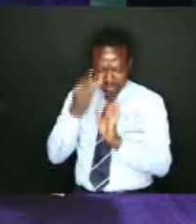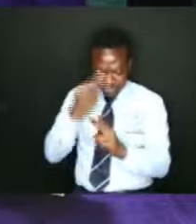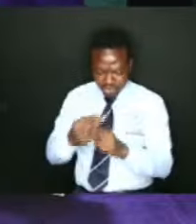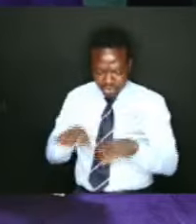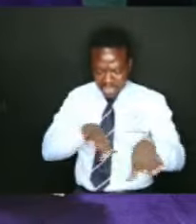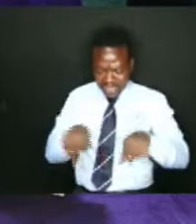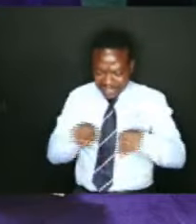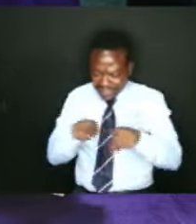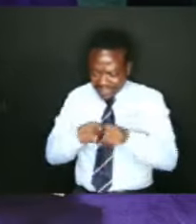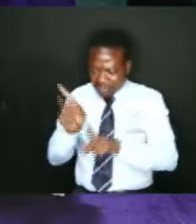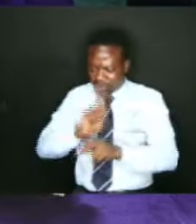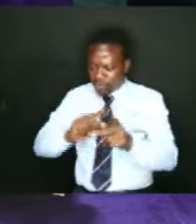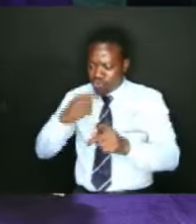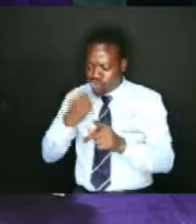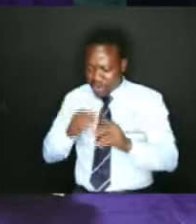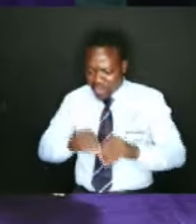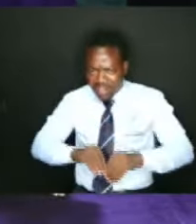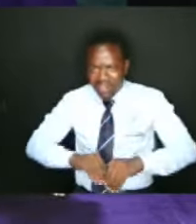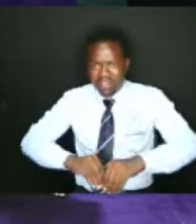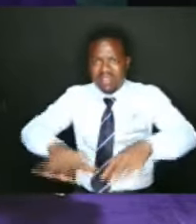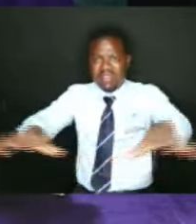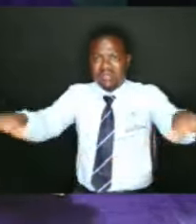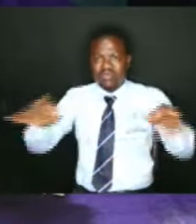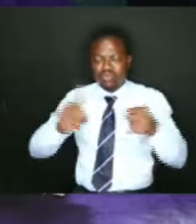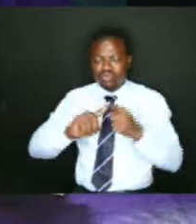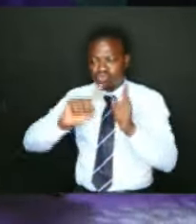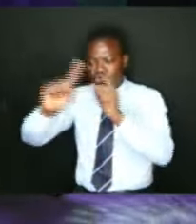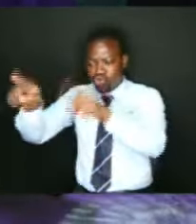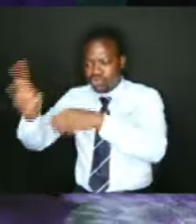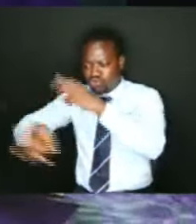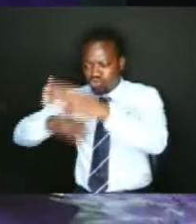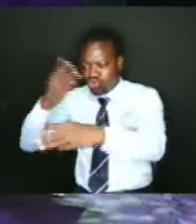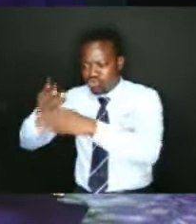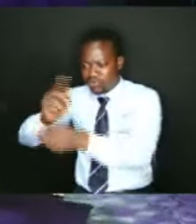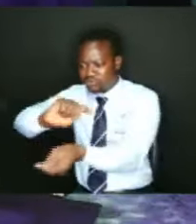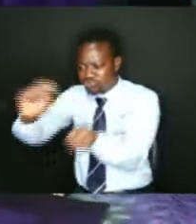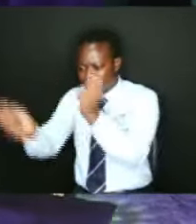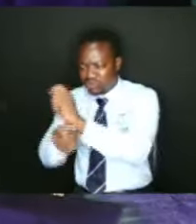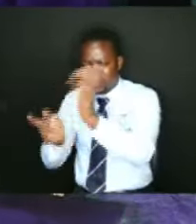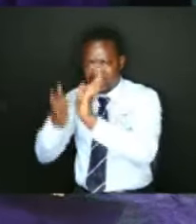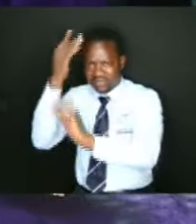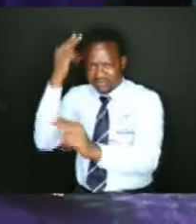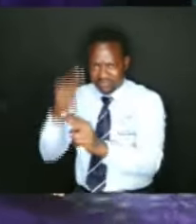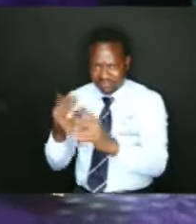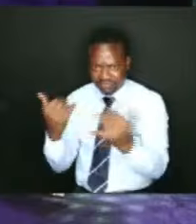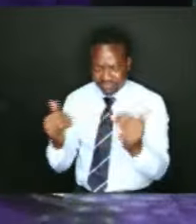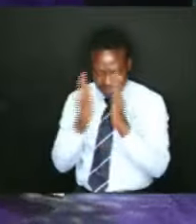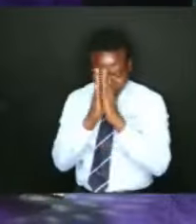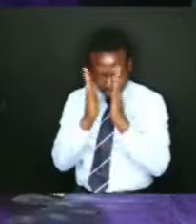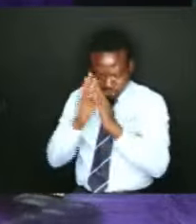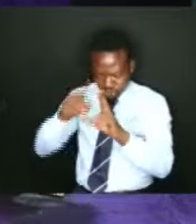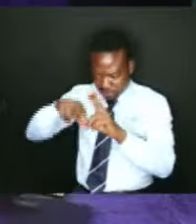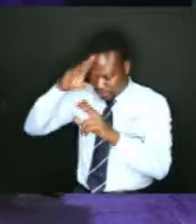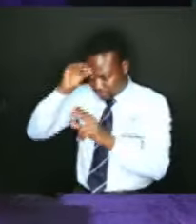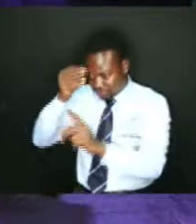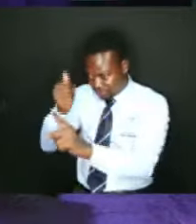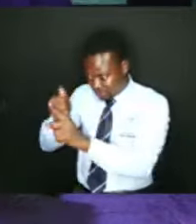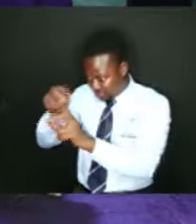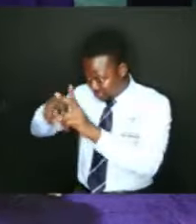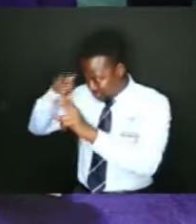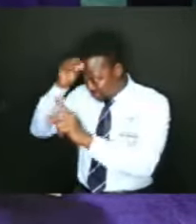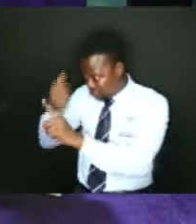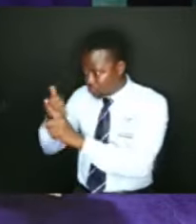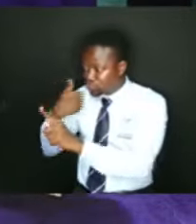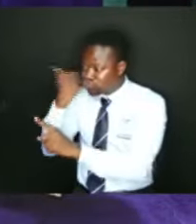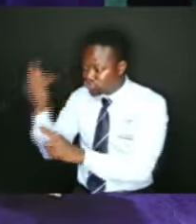unleashed to go and transform their world. In the name of Jesus, we want to commit our Father into God's hands. We are praying,